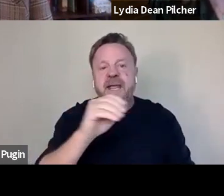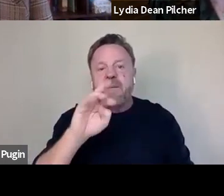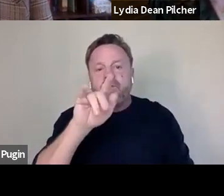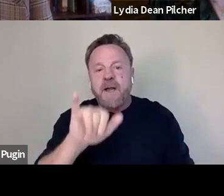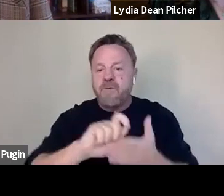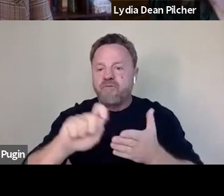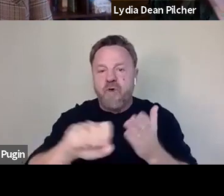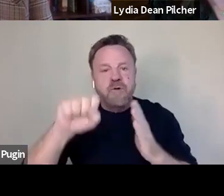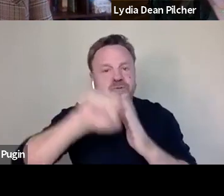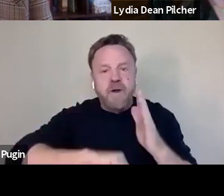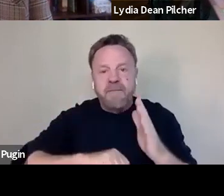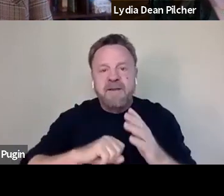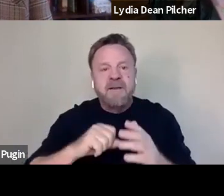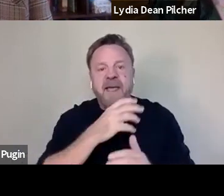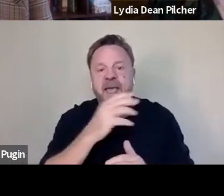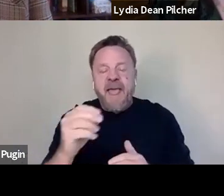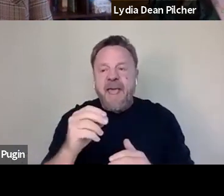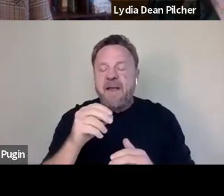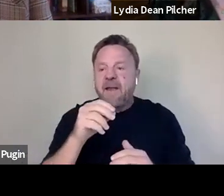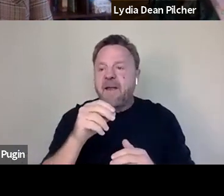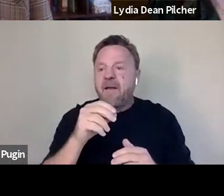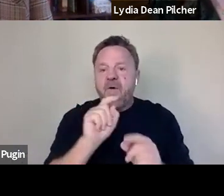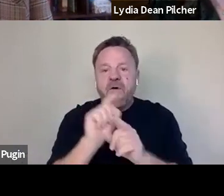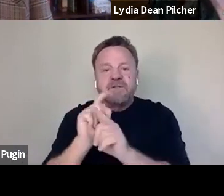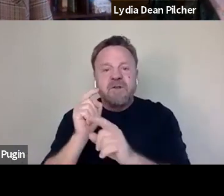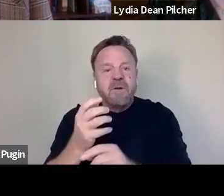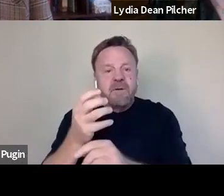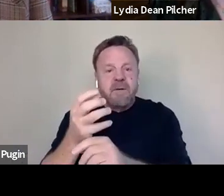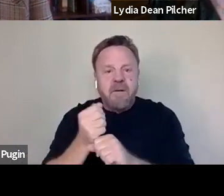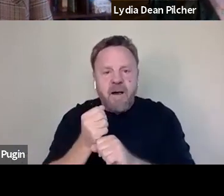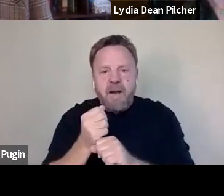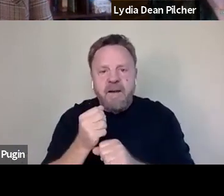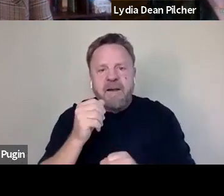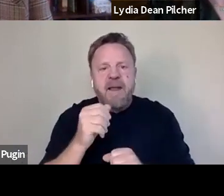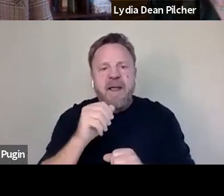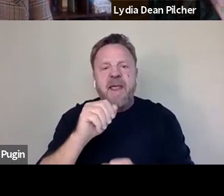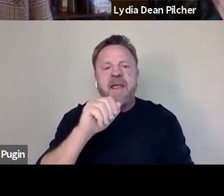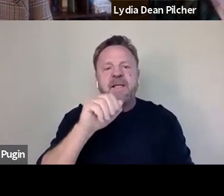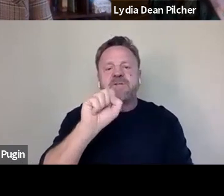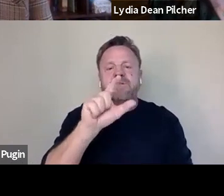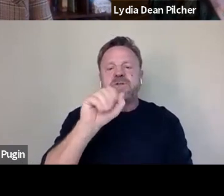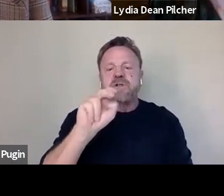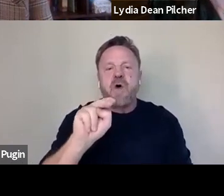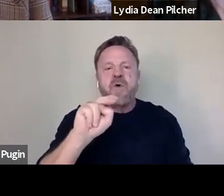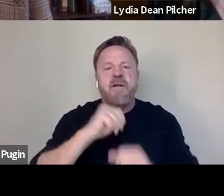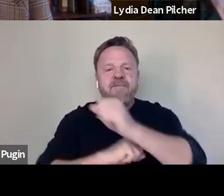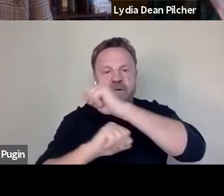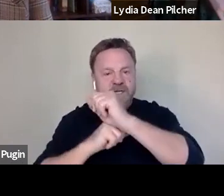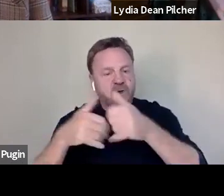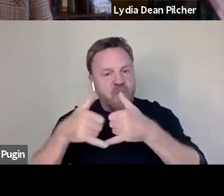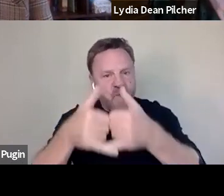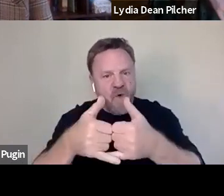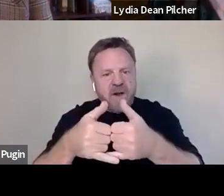script, and that it had also garnered a Sloan Foundation award. So she put